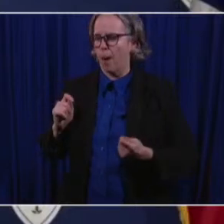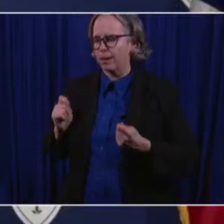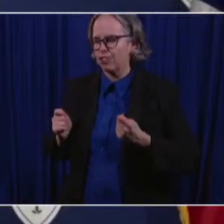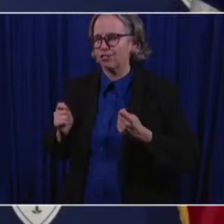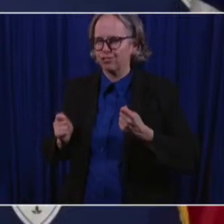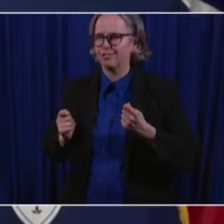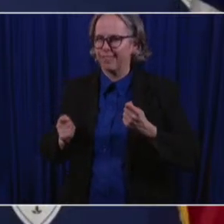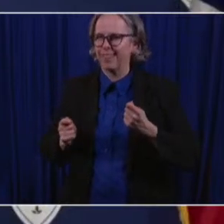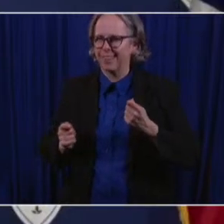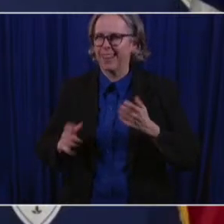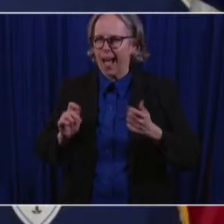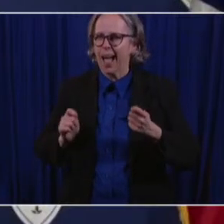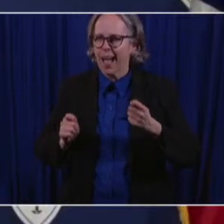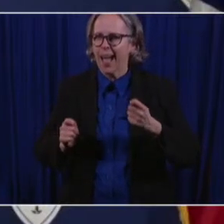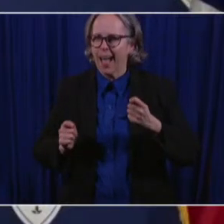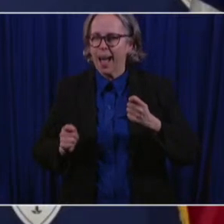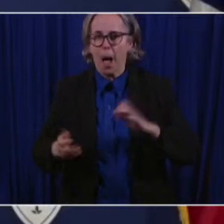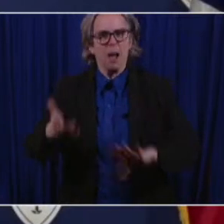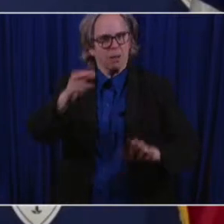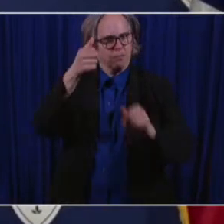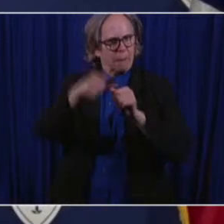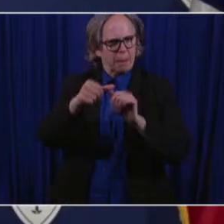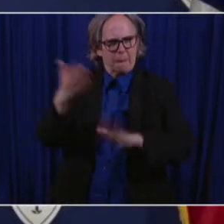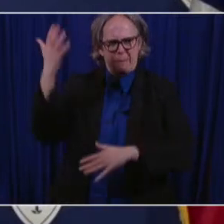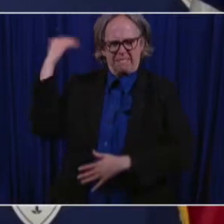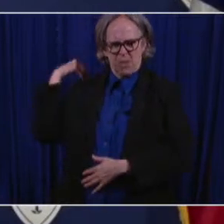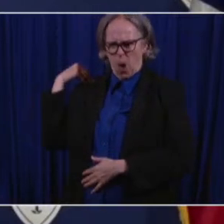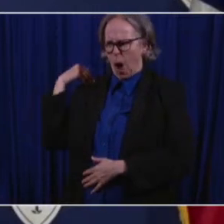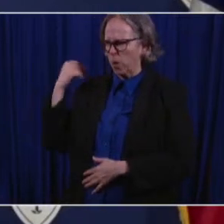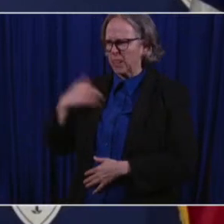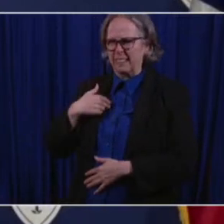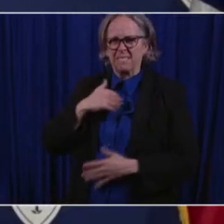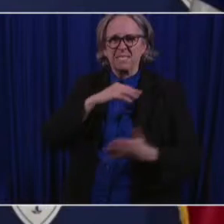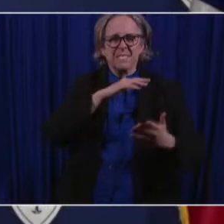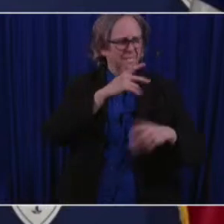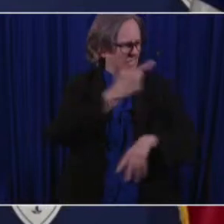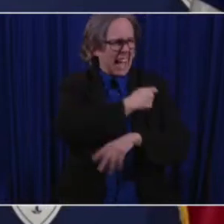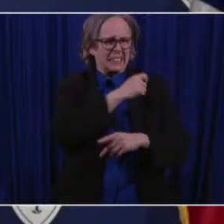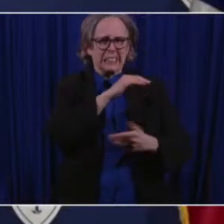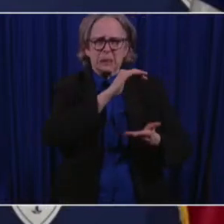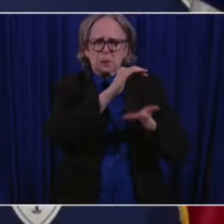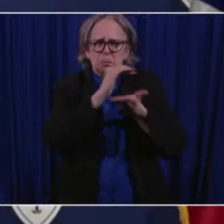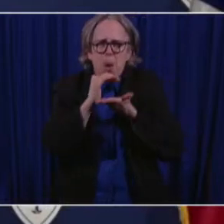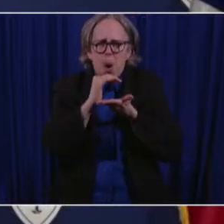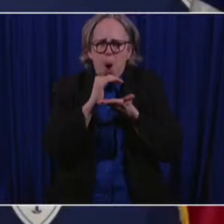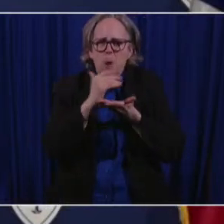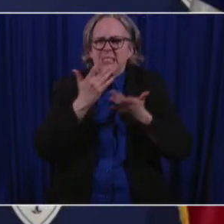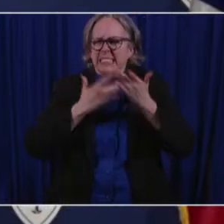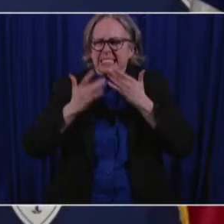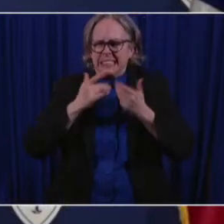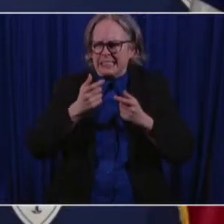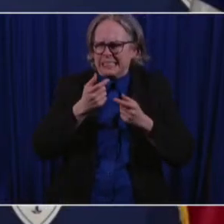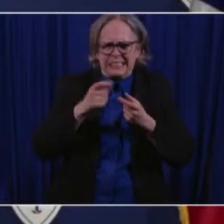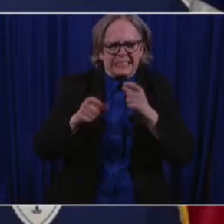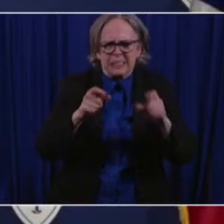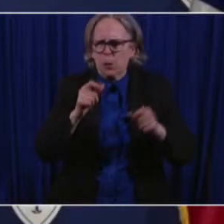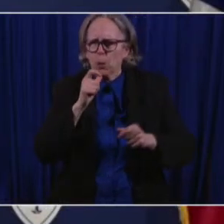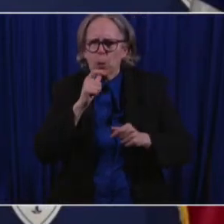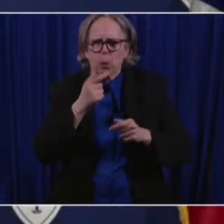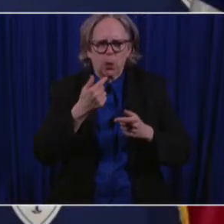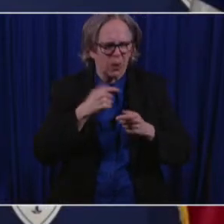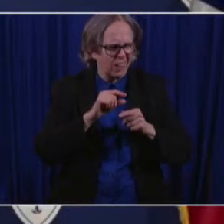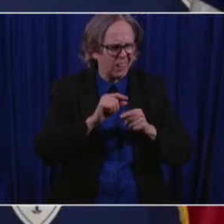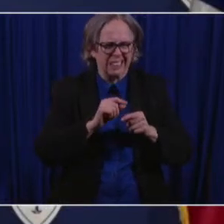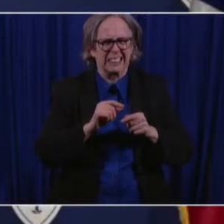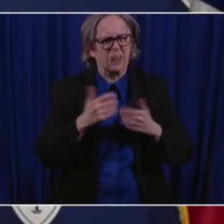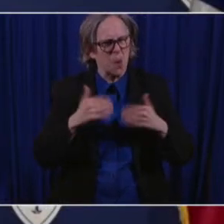vaccine, a lot of demand, goal to get it out just as quickly as we can. We've gone to, a lot of